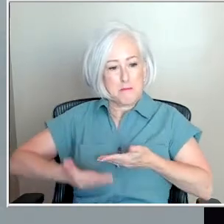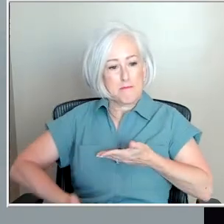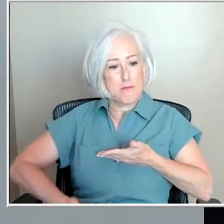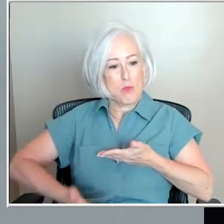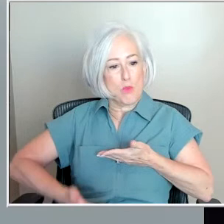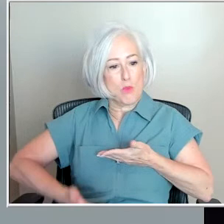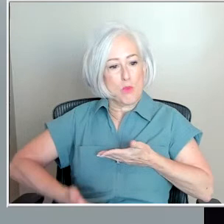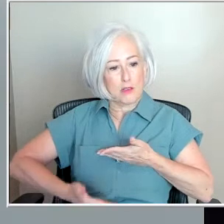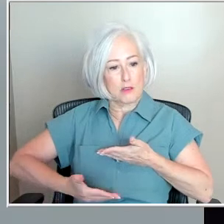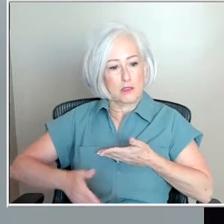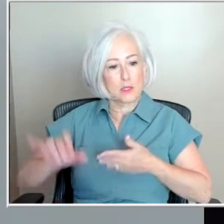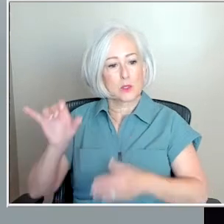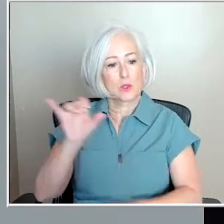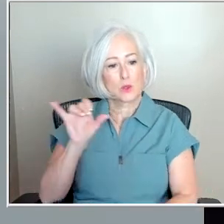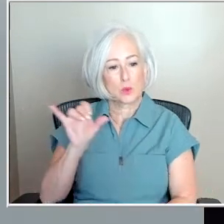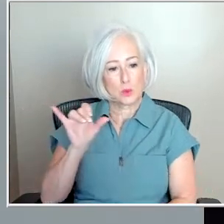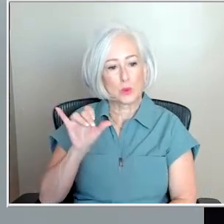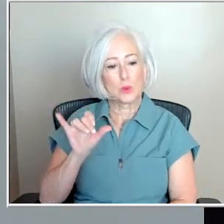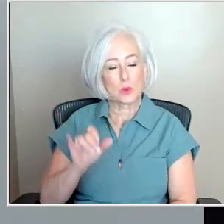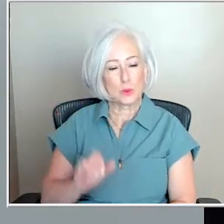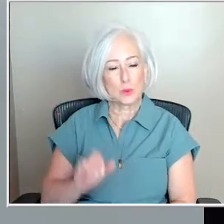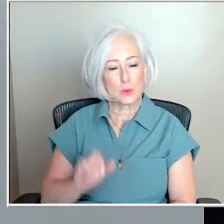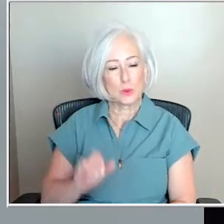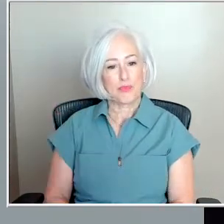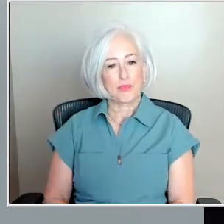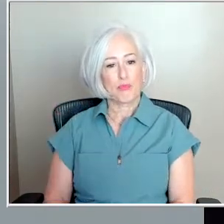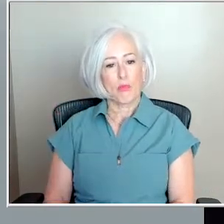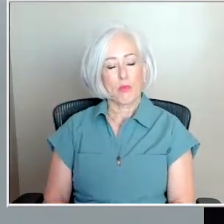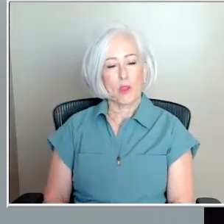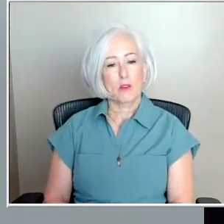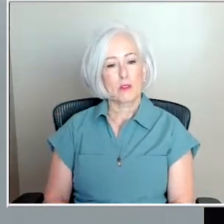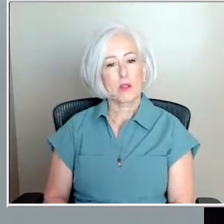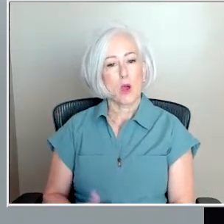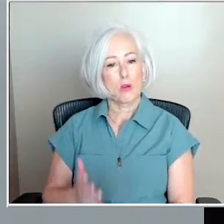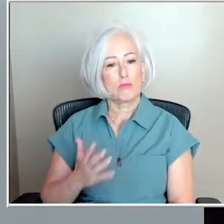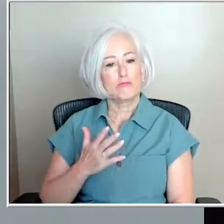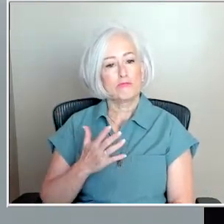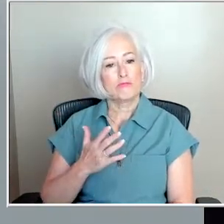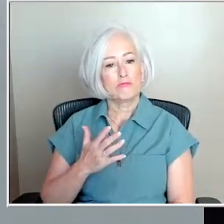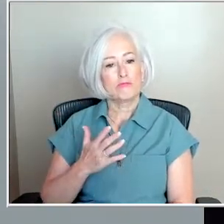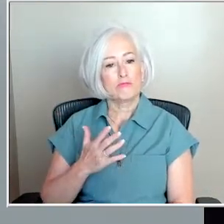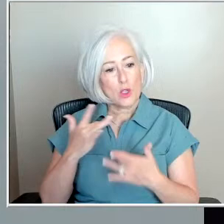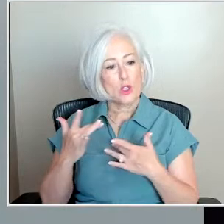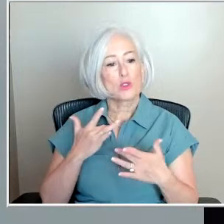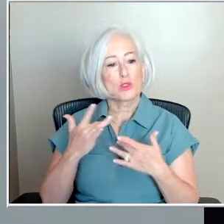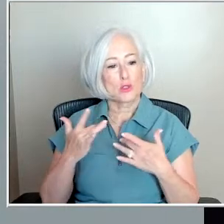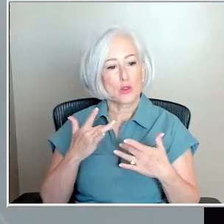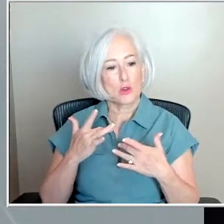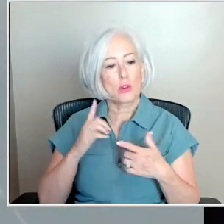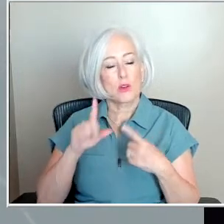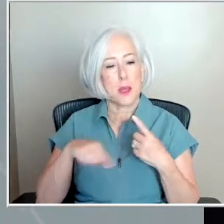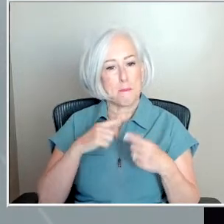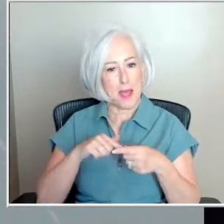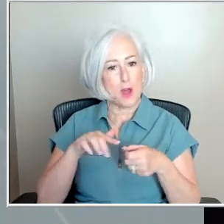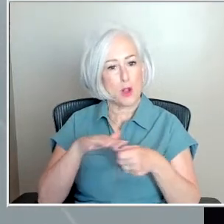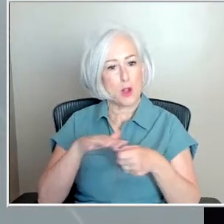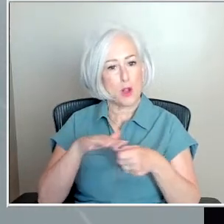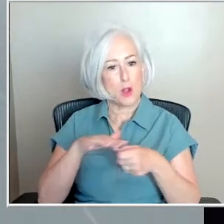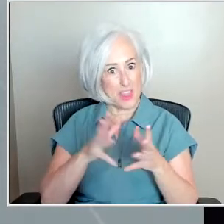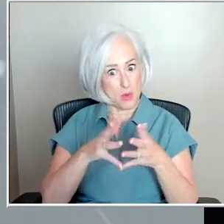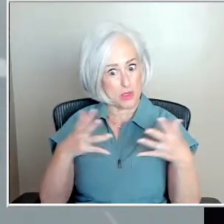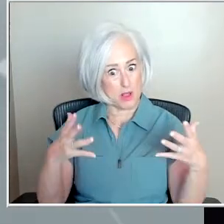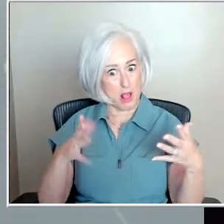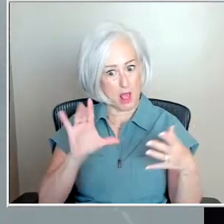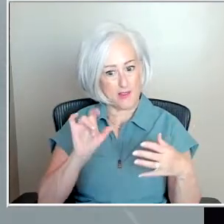and so forth. So we've had some concerning location of the cancer, and it's pretty sizable at the beginning. And then